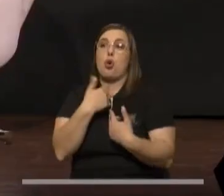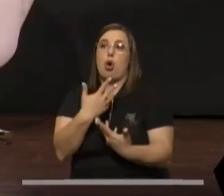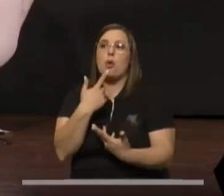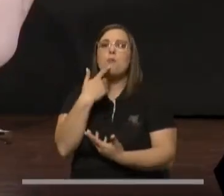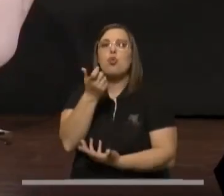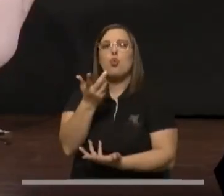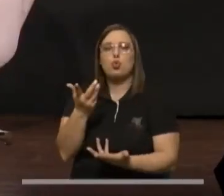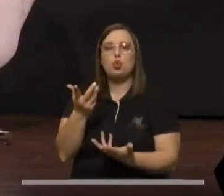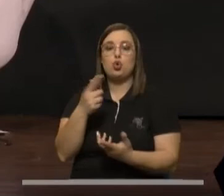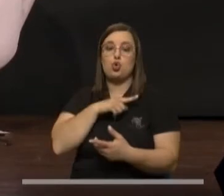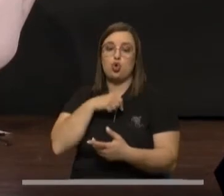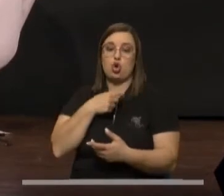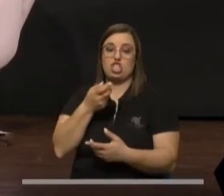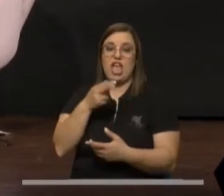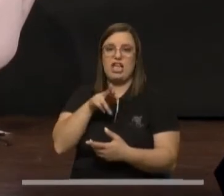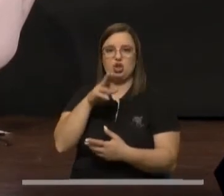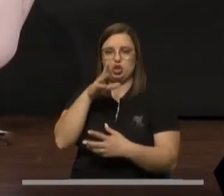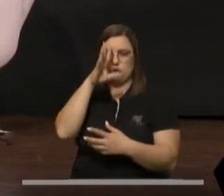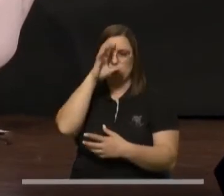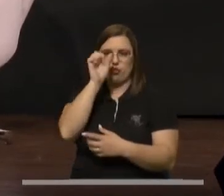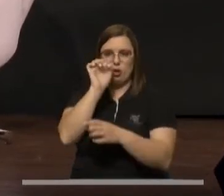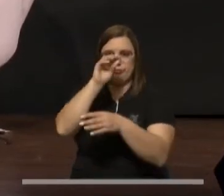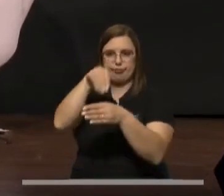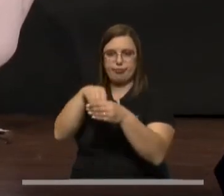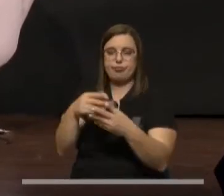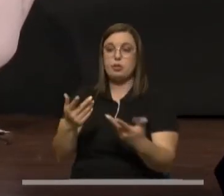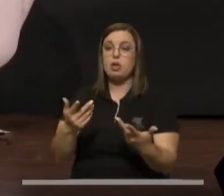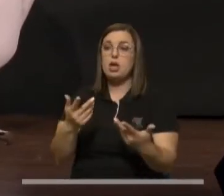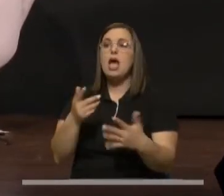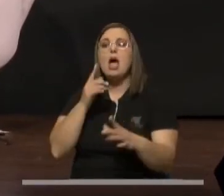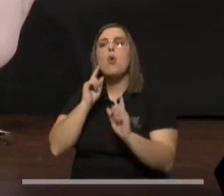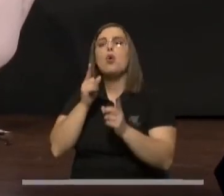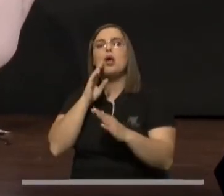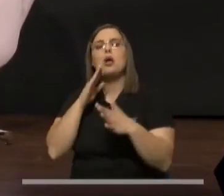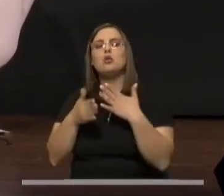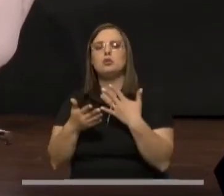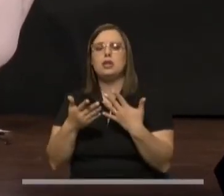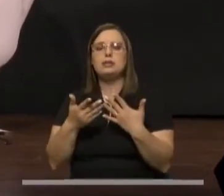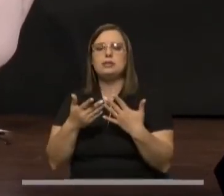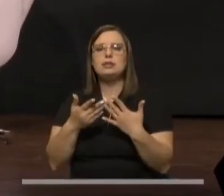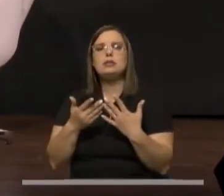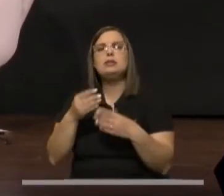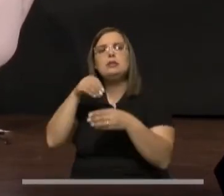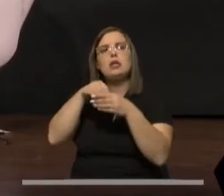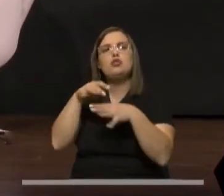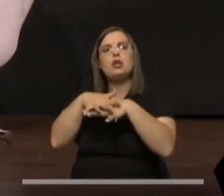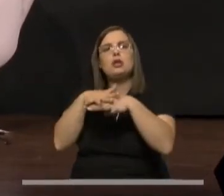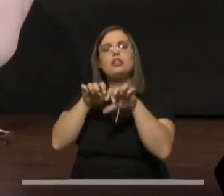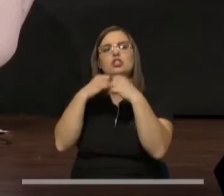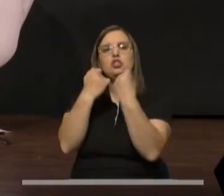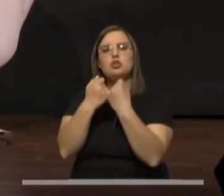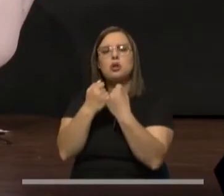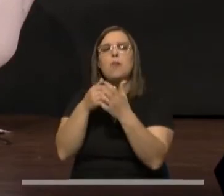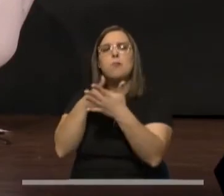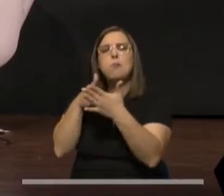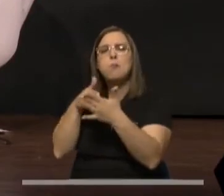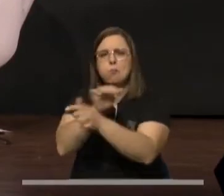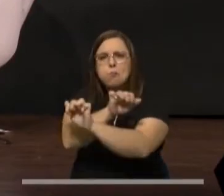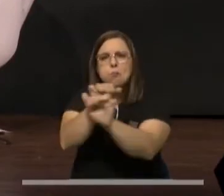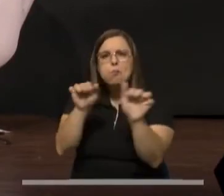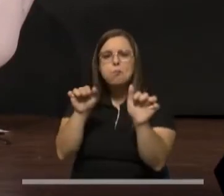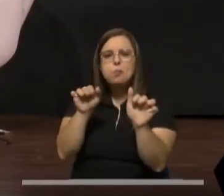And so look at this idea again. So there are two former ministers with me here. So we have that is through the social